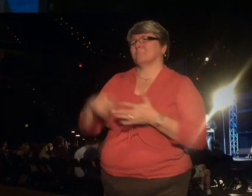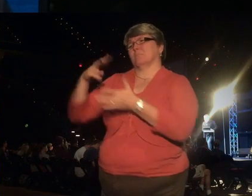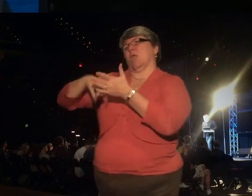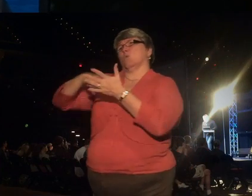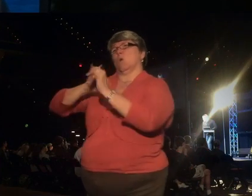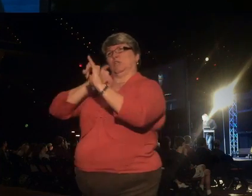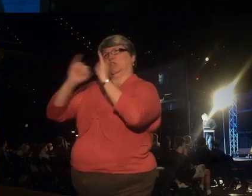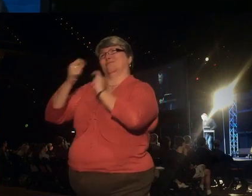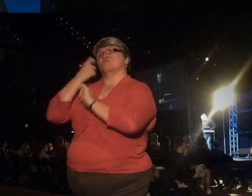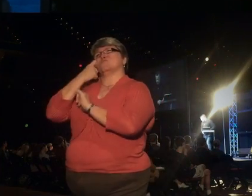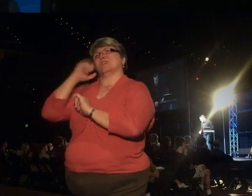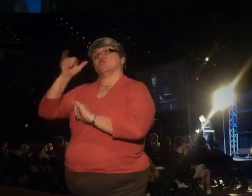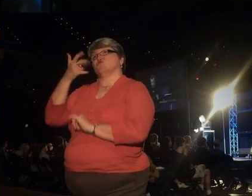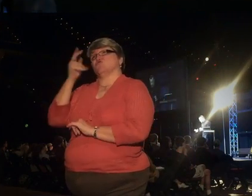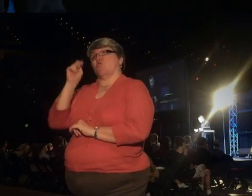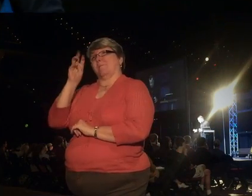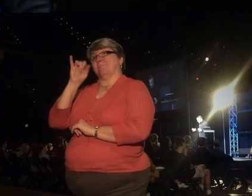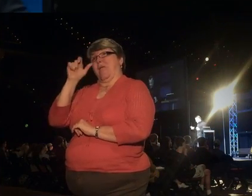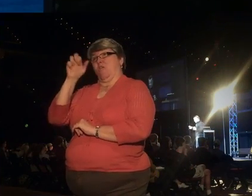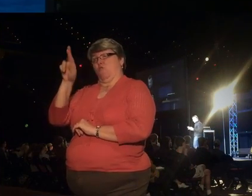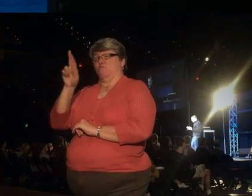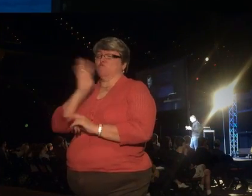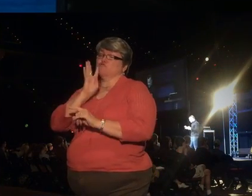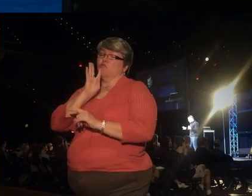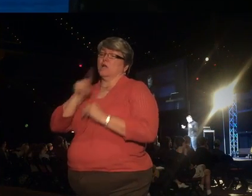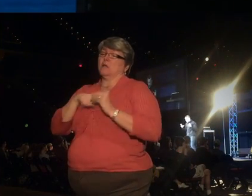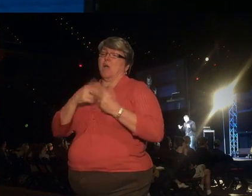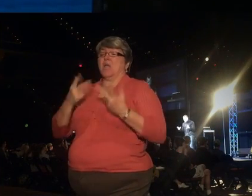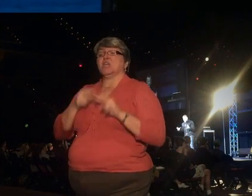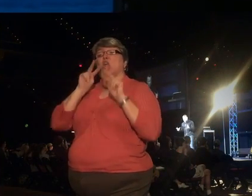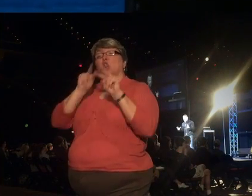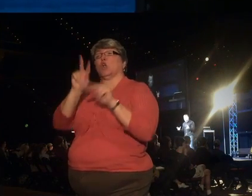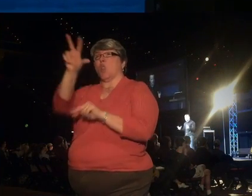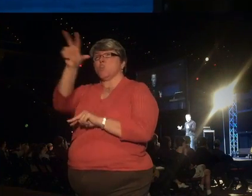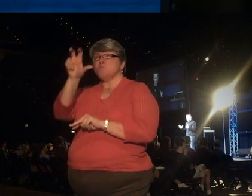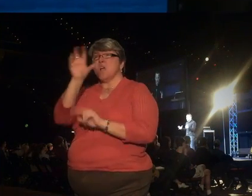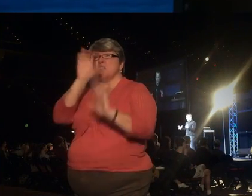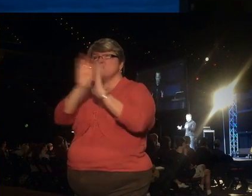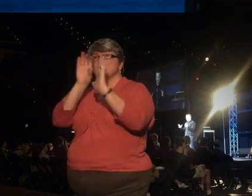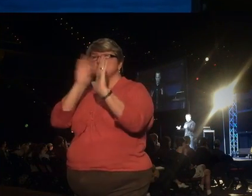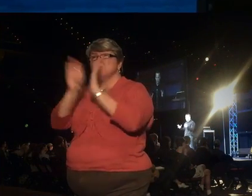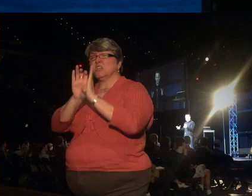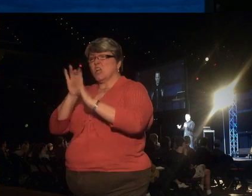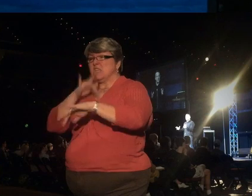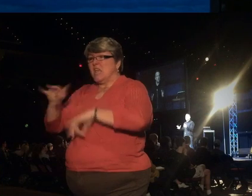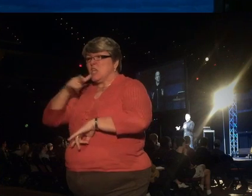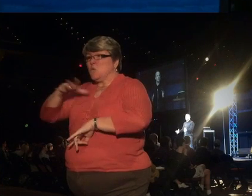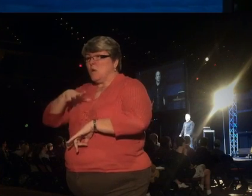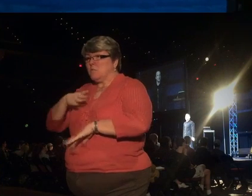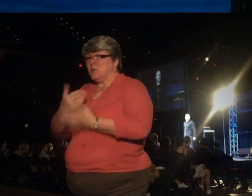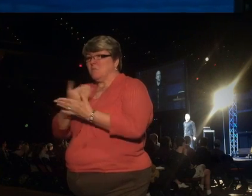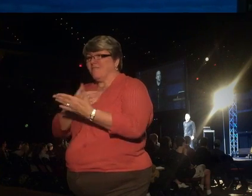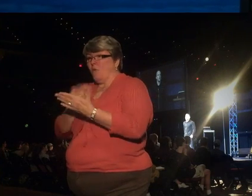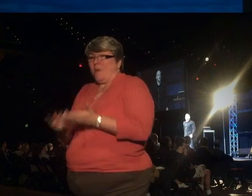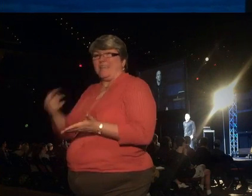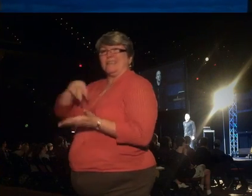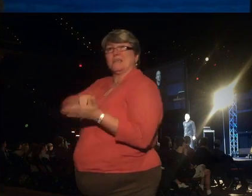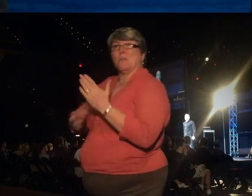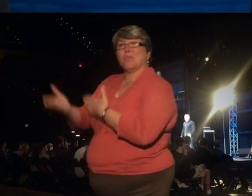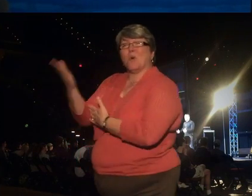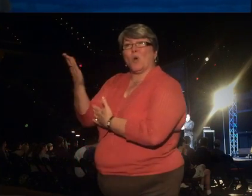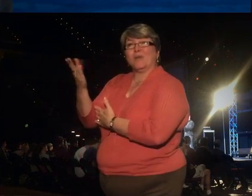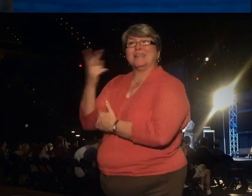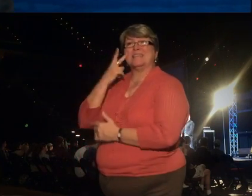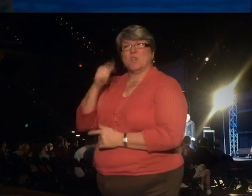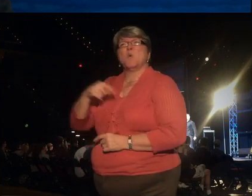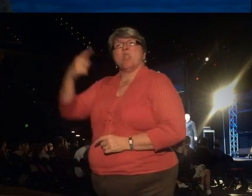interview recently with John Mayer where he was talking about the fact that he can look at 300 images of naked women before he gets out of bed in the morning. And he